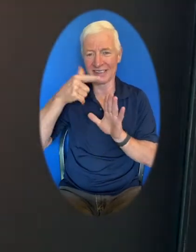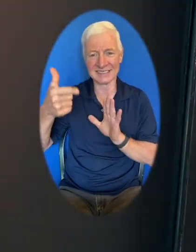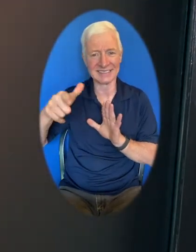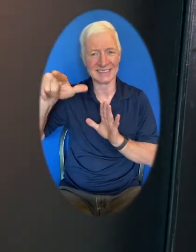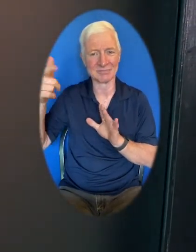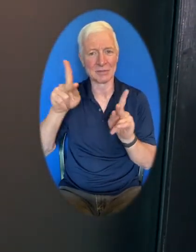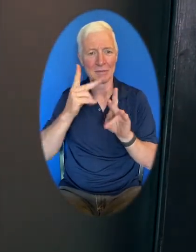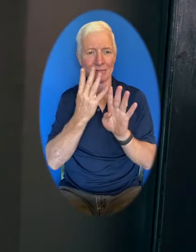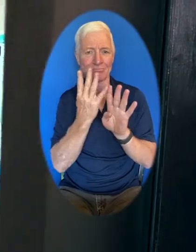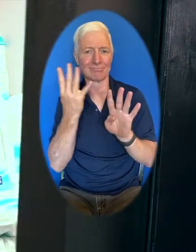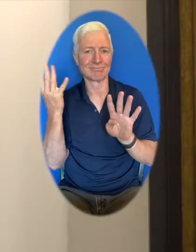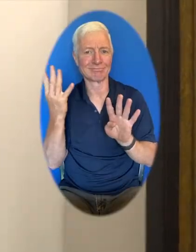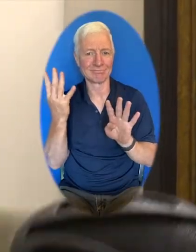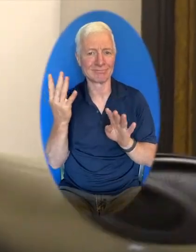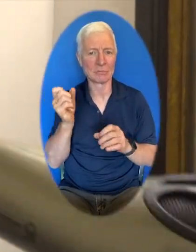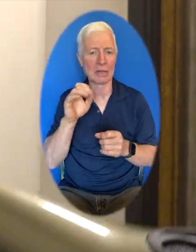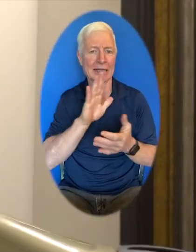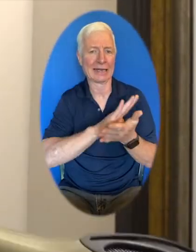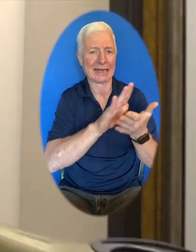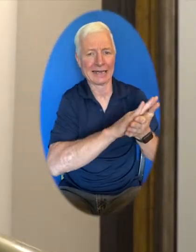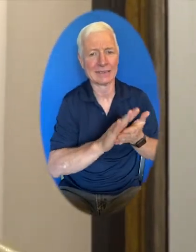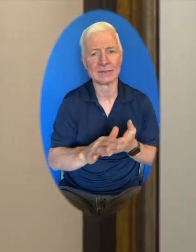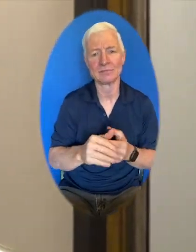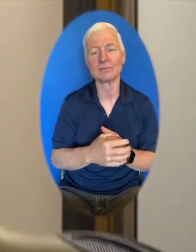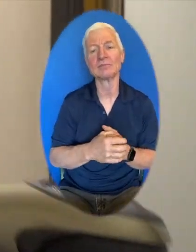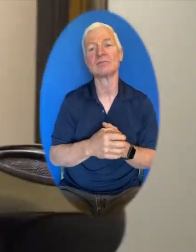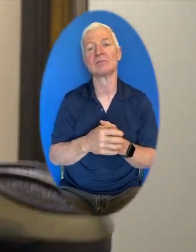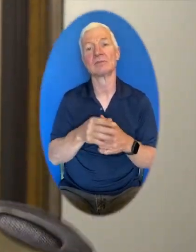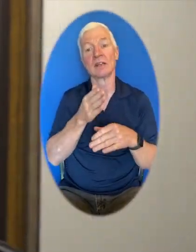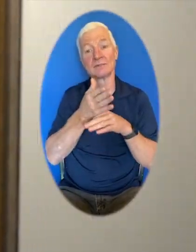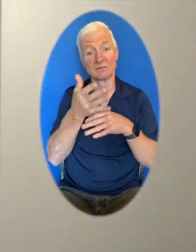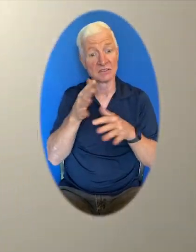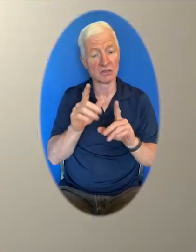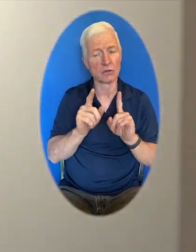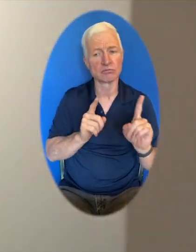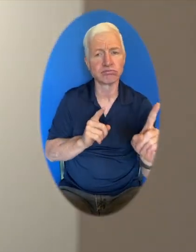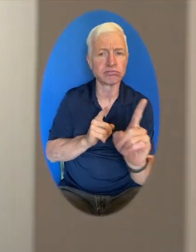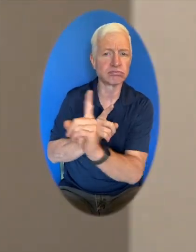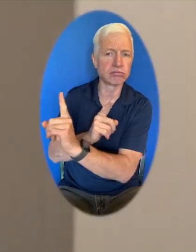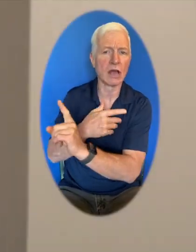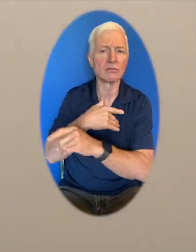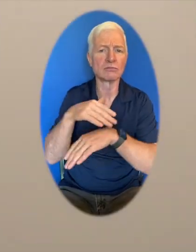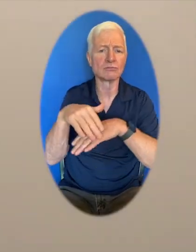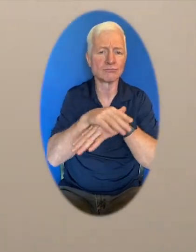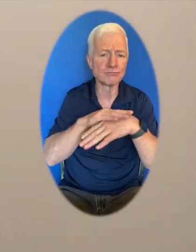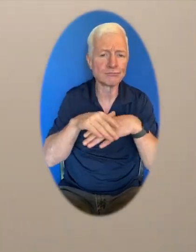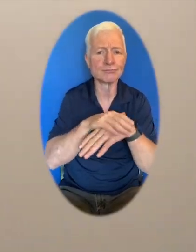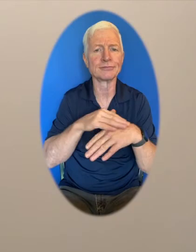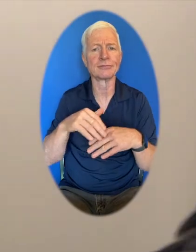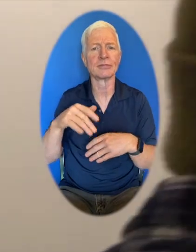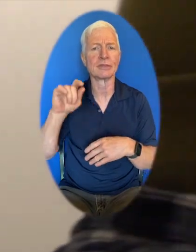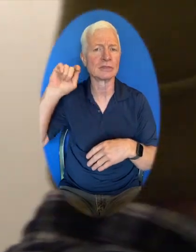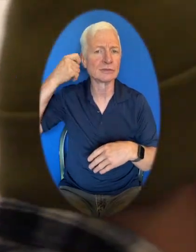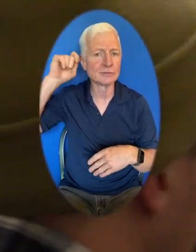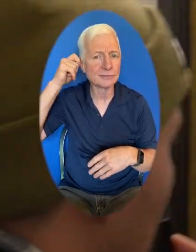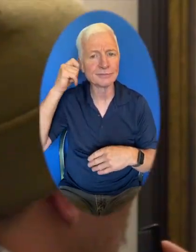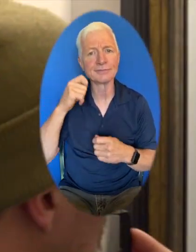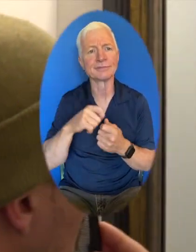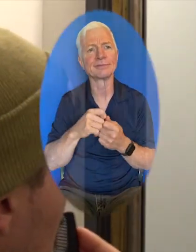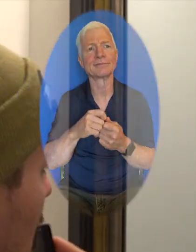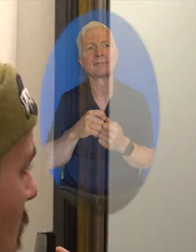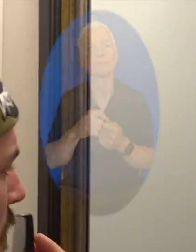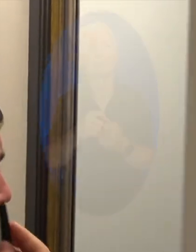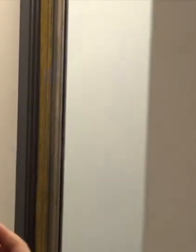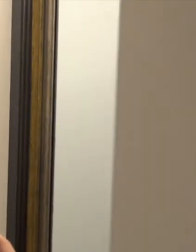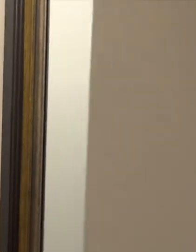prepared for the next appointment. We have a separate room where you're welcome to take as much time as you'd like. In here, you'll find hair